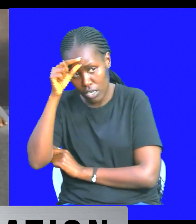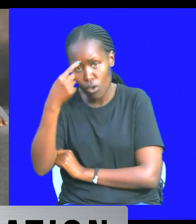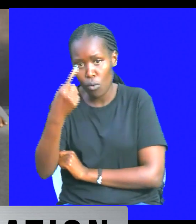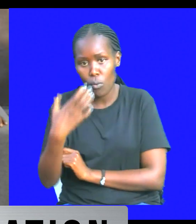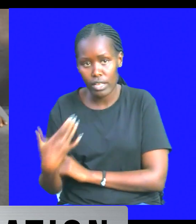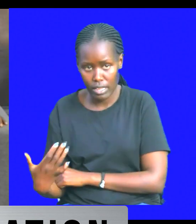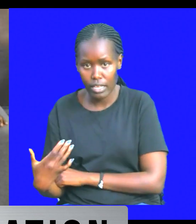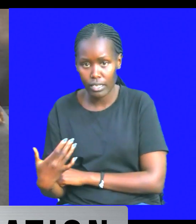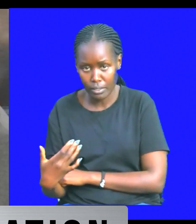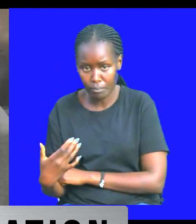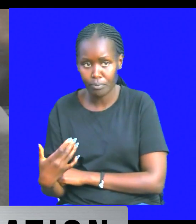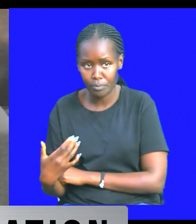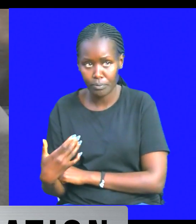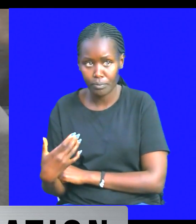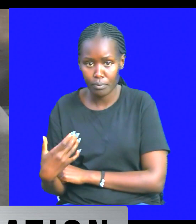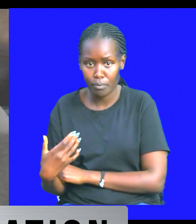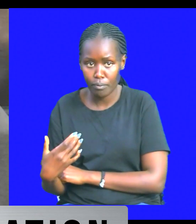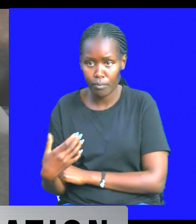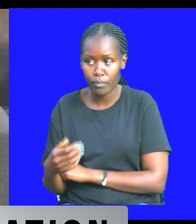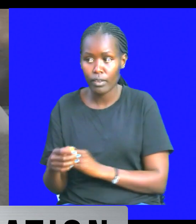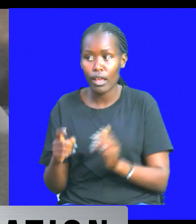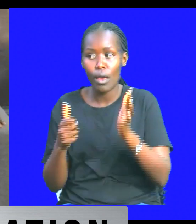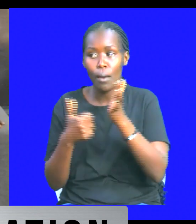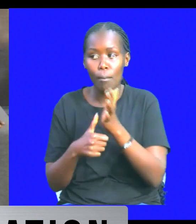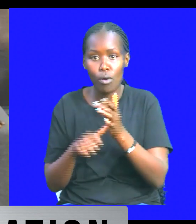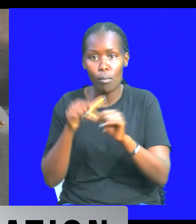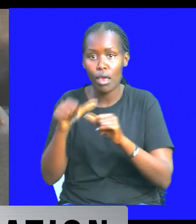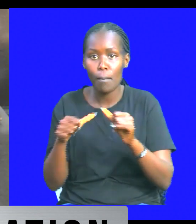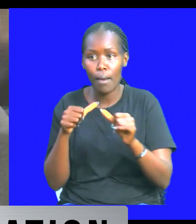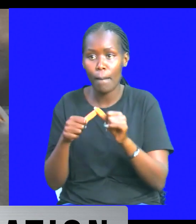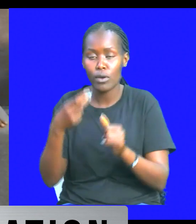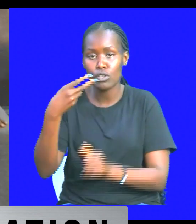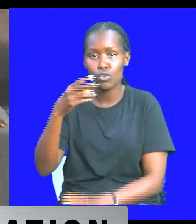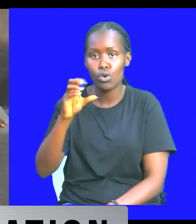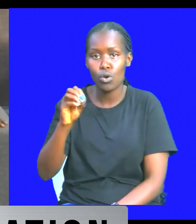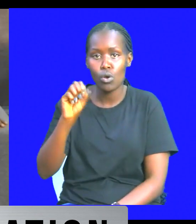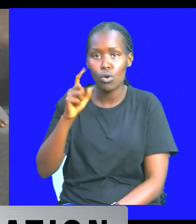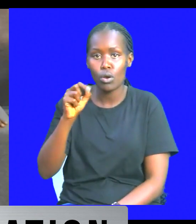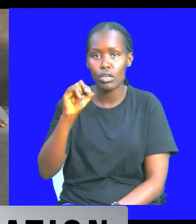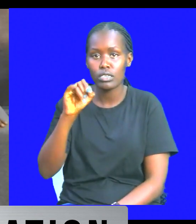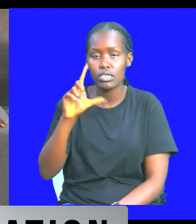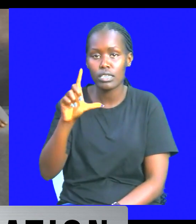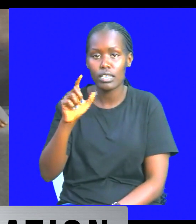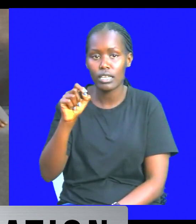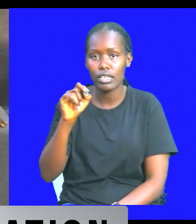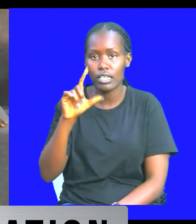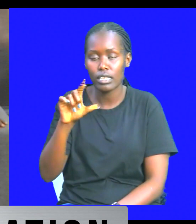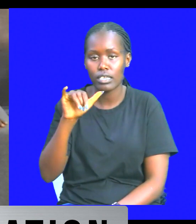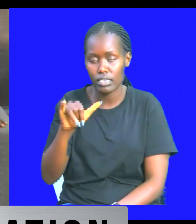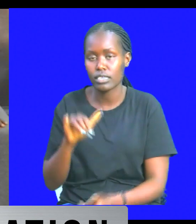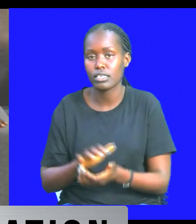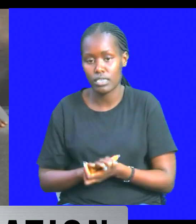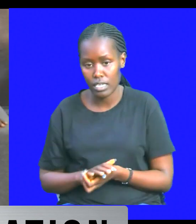this government about is the issue about austerity. We have not seen what could you could say the